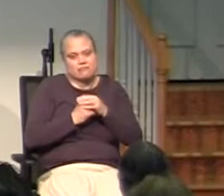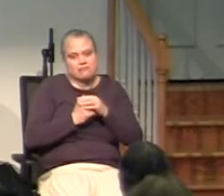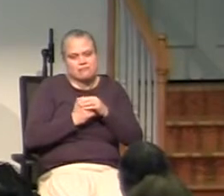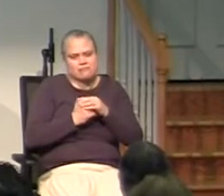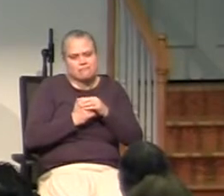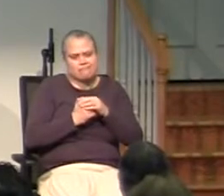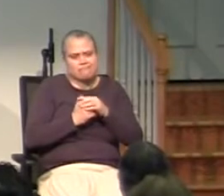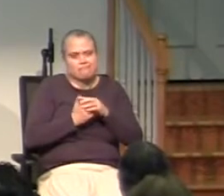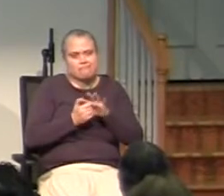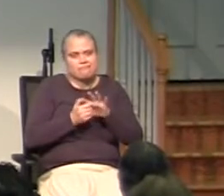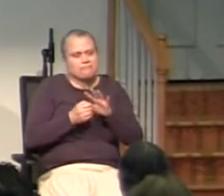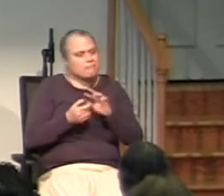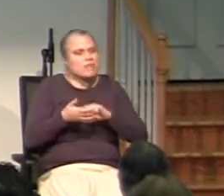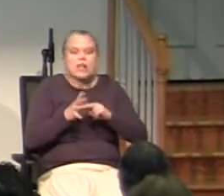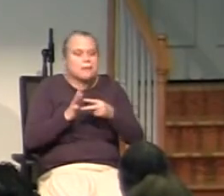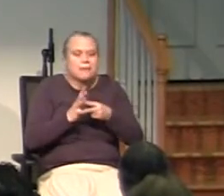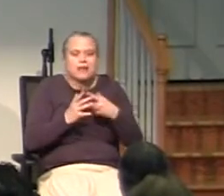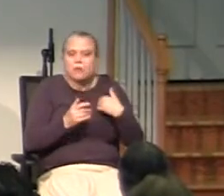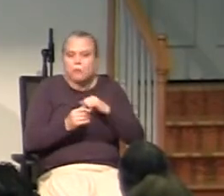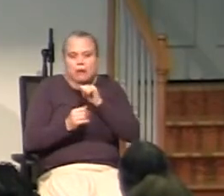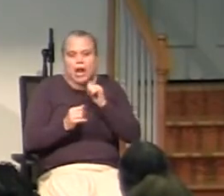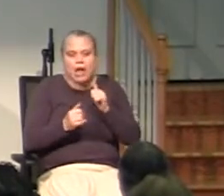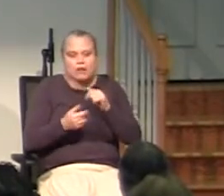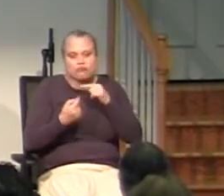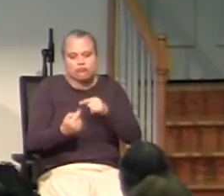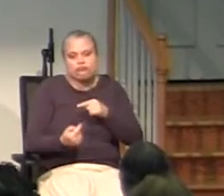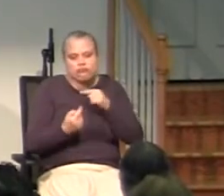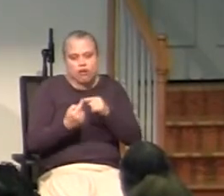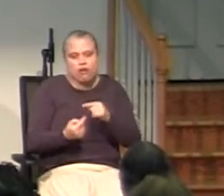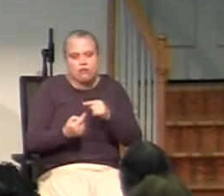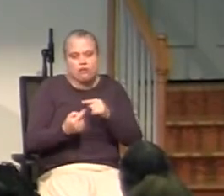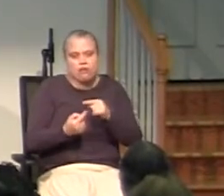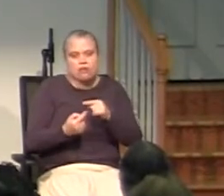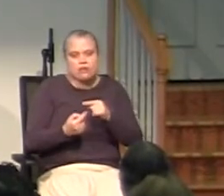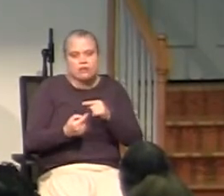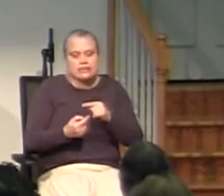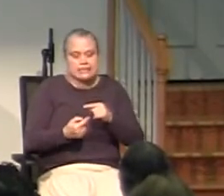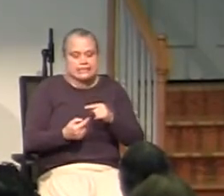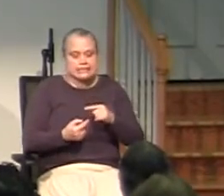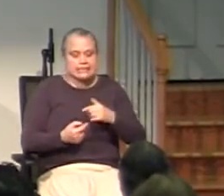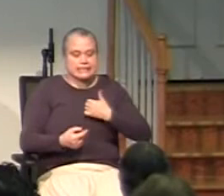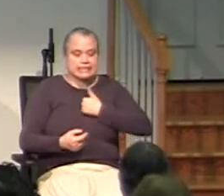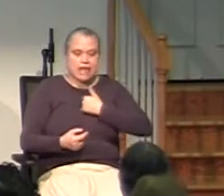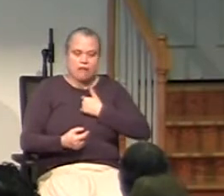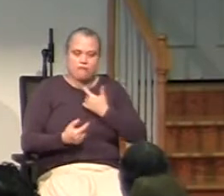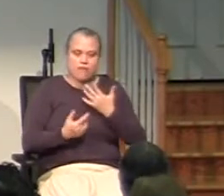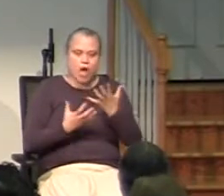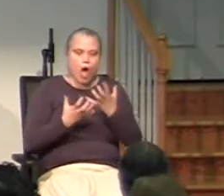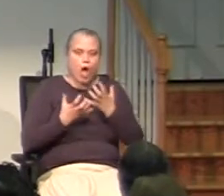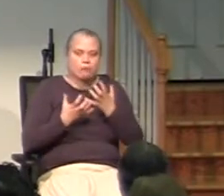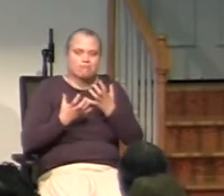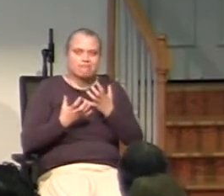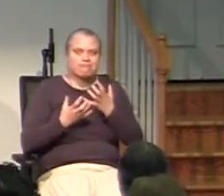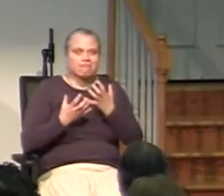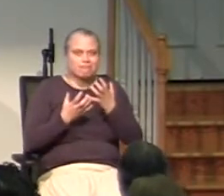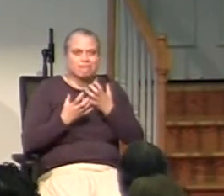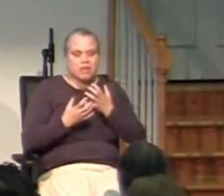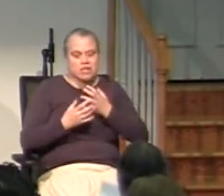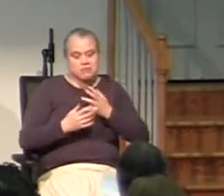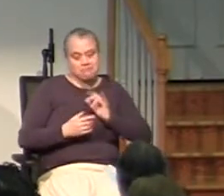That doesn't mean we're not going to have a struggle. There's going to be struggles, for self is always number one. And it's only